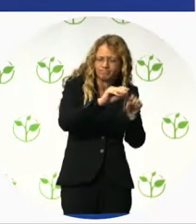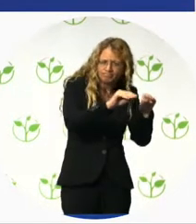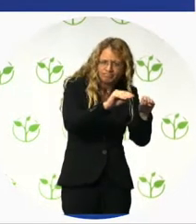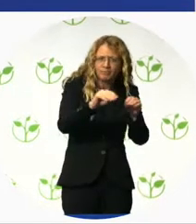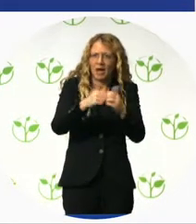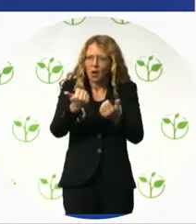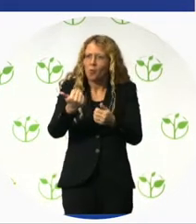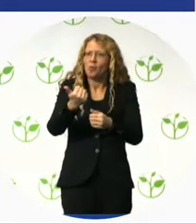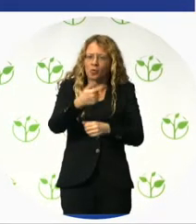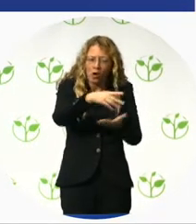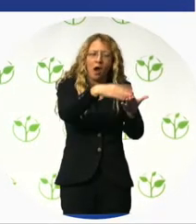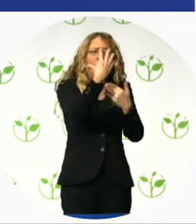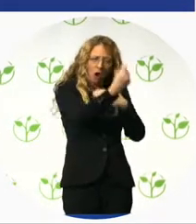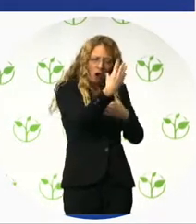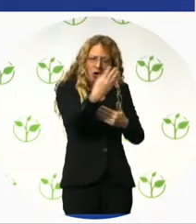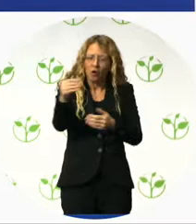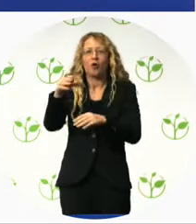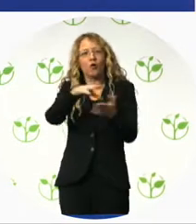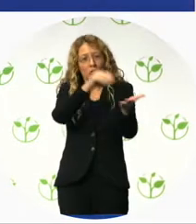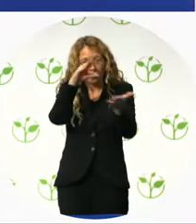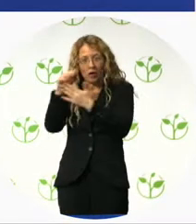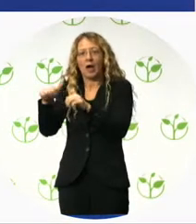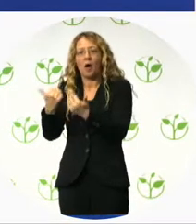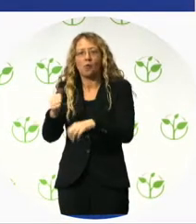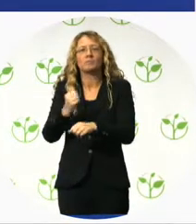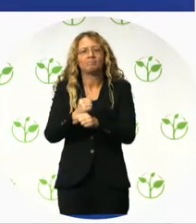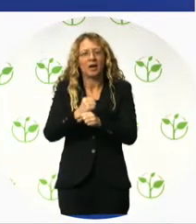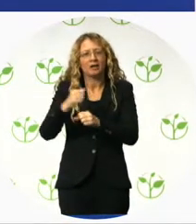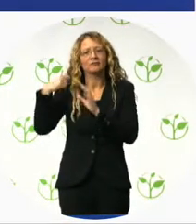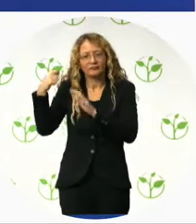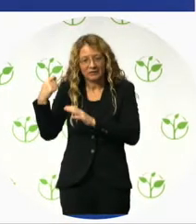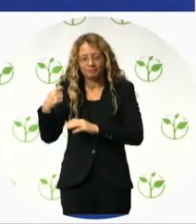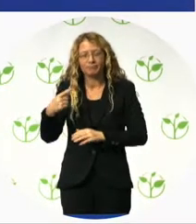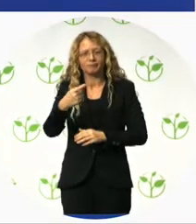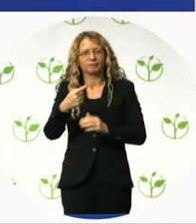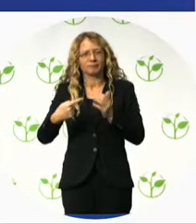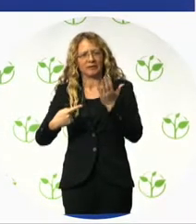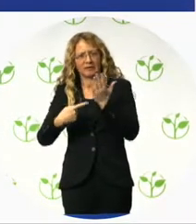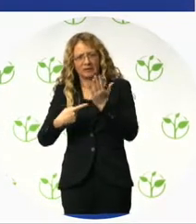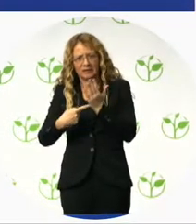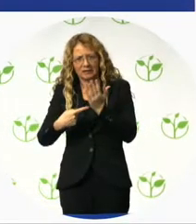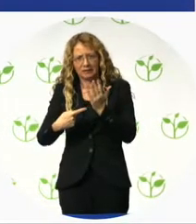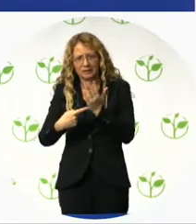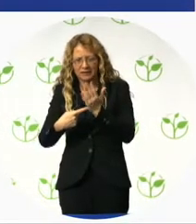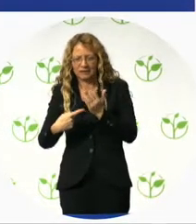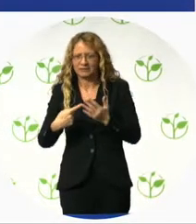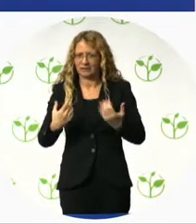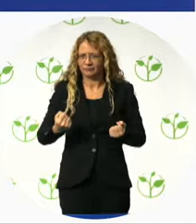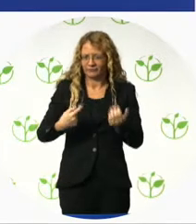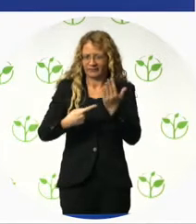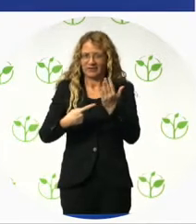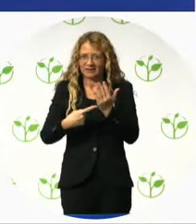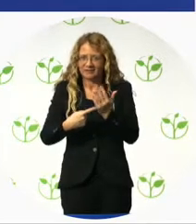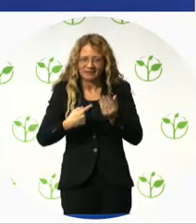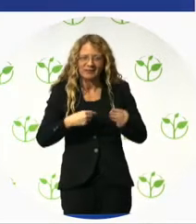disabilities, and use the techniques that we are providing as an inspiration for their movies that they are